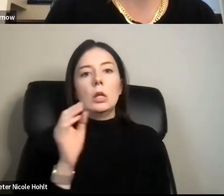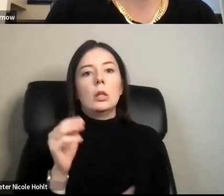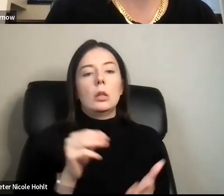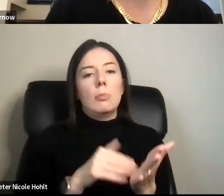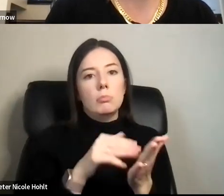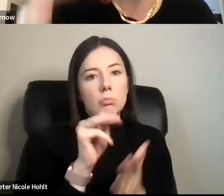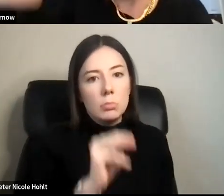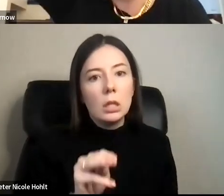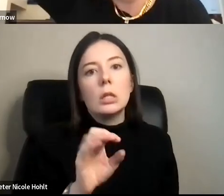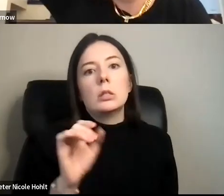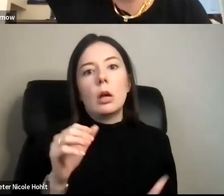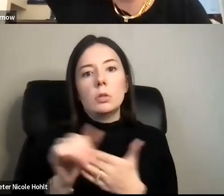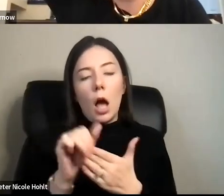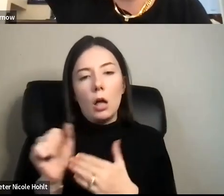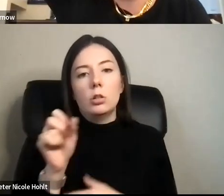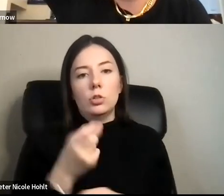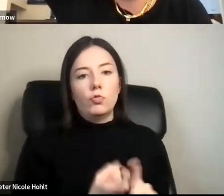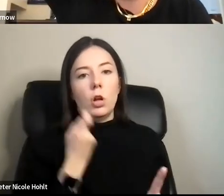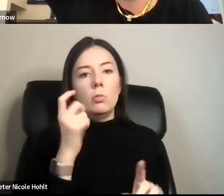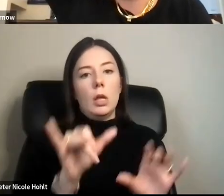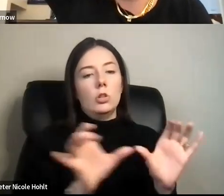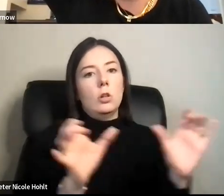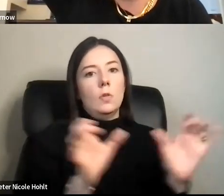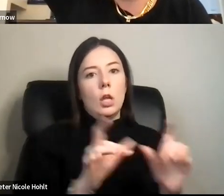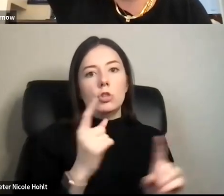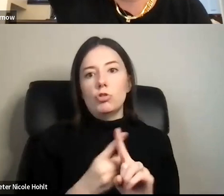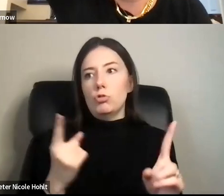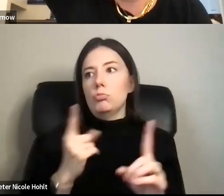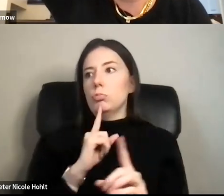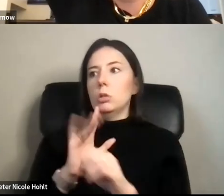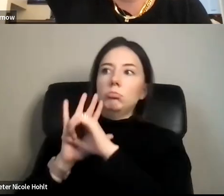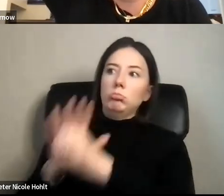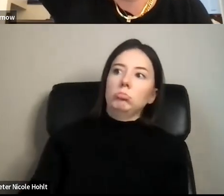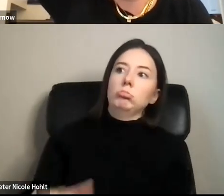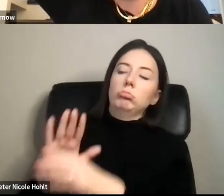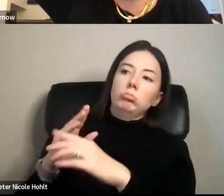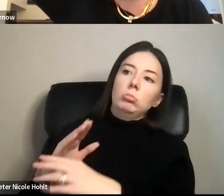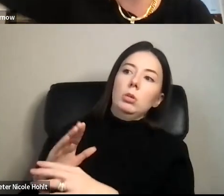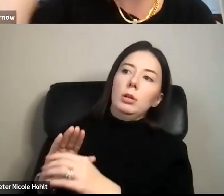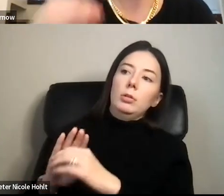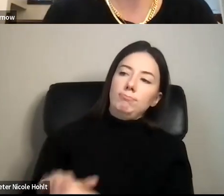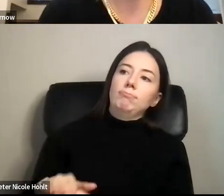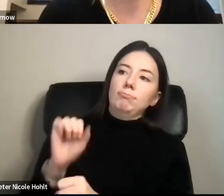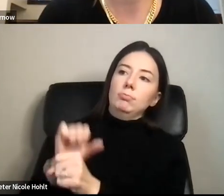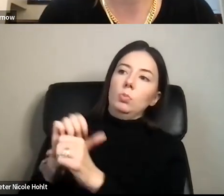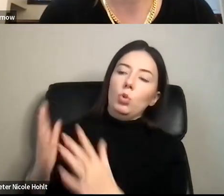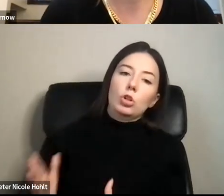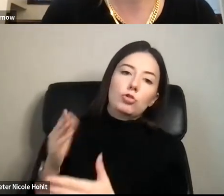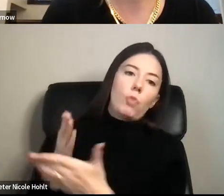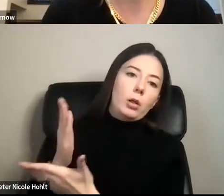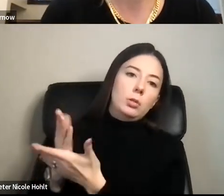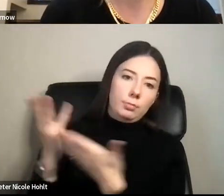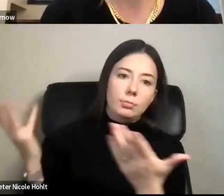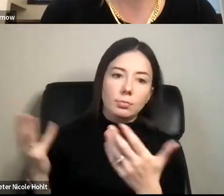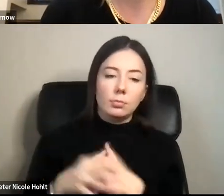level and throughout the states against workers through the ServSafe food handlers. Okay, Thank you for that.